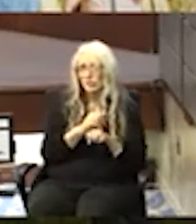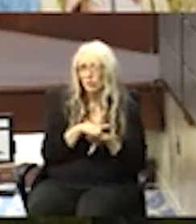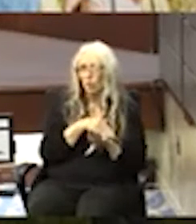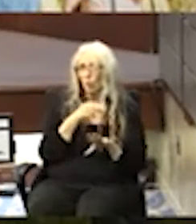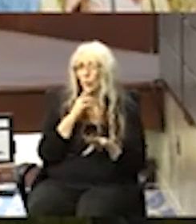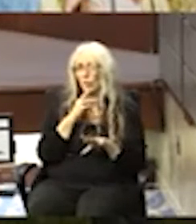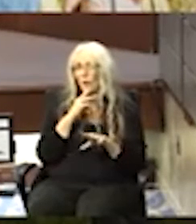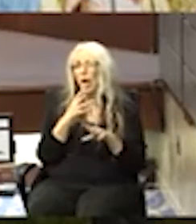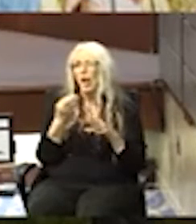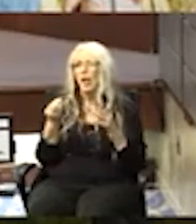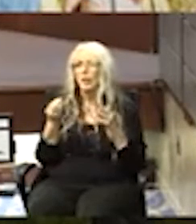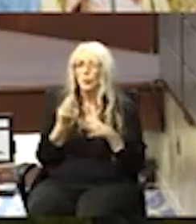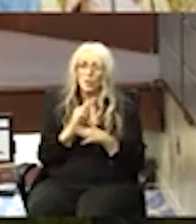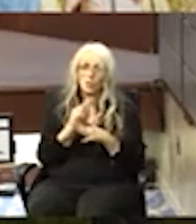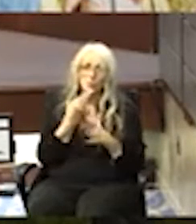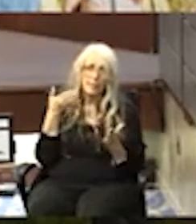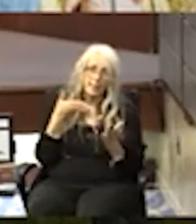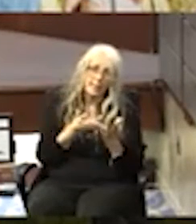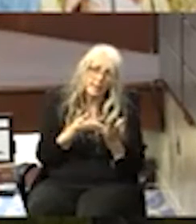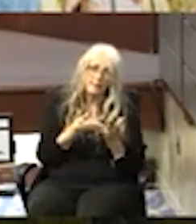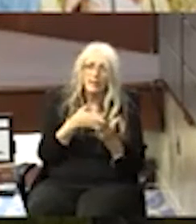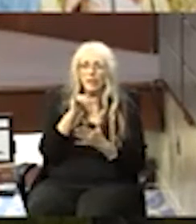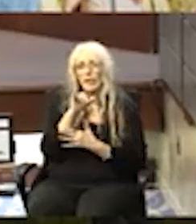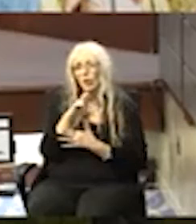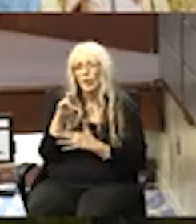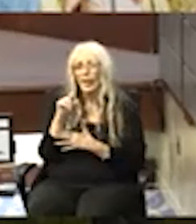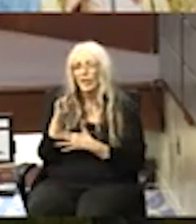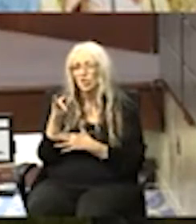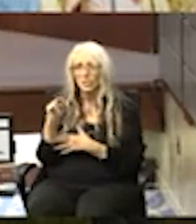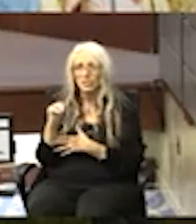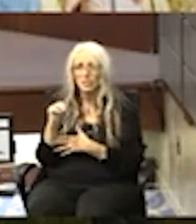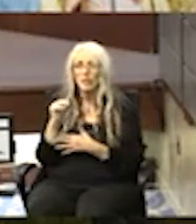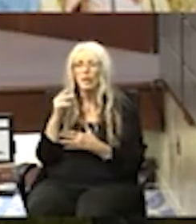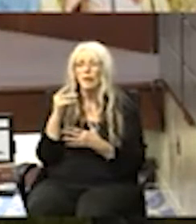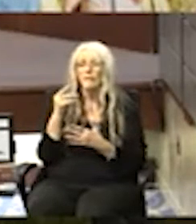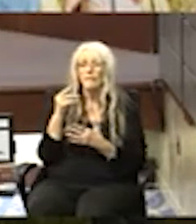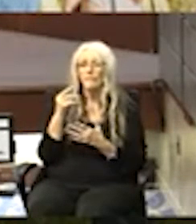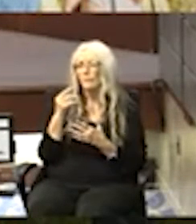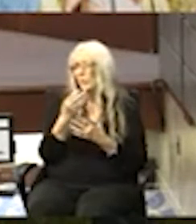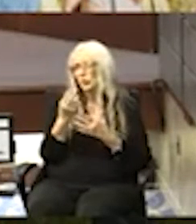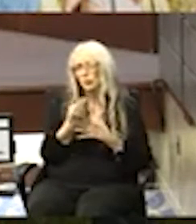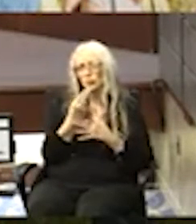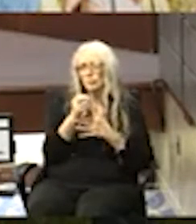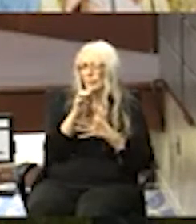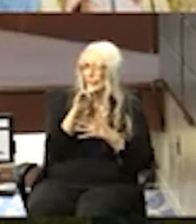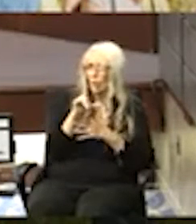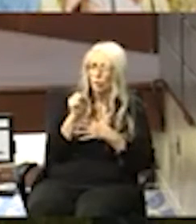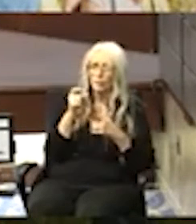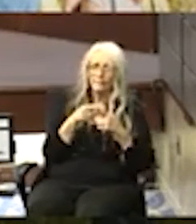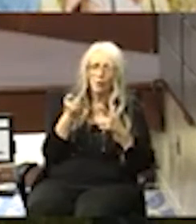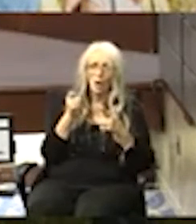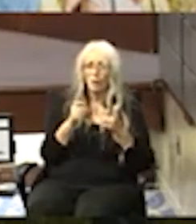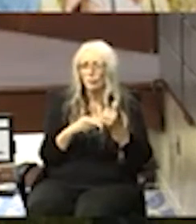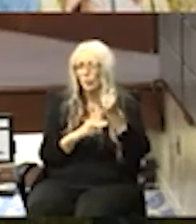the idea that we could also reutilize it for irrigation purposes, integrating local stone materials from nearby,